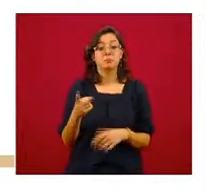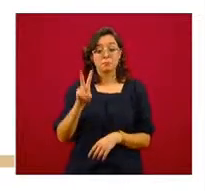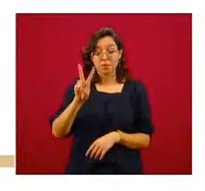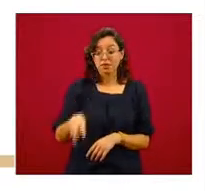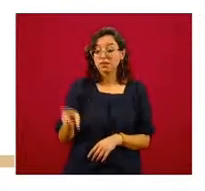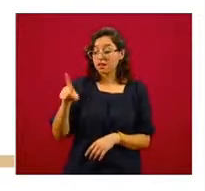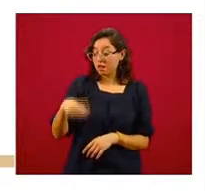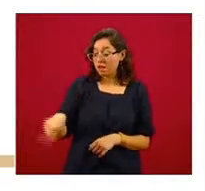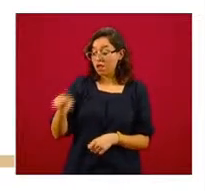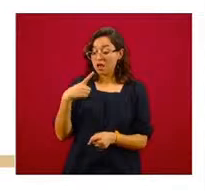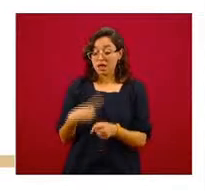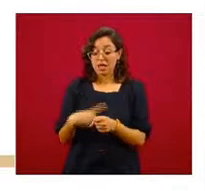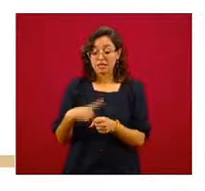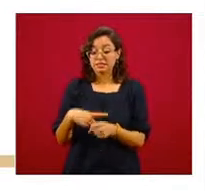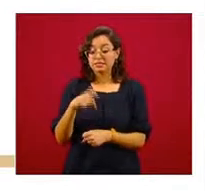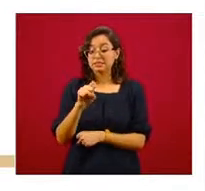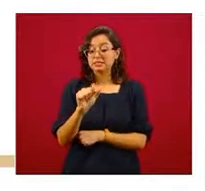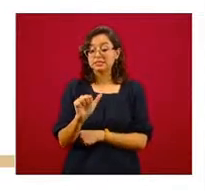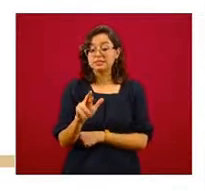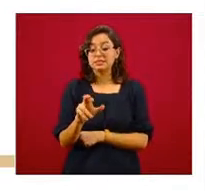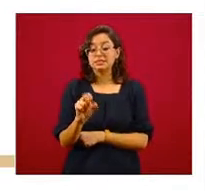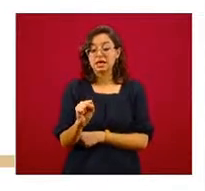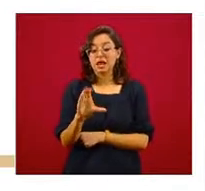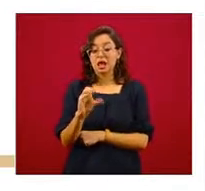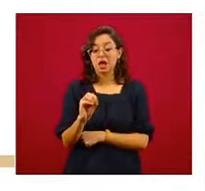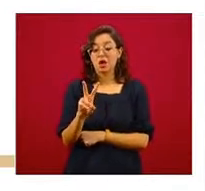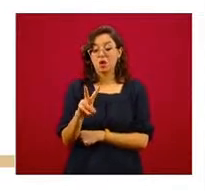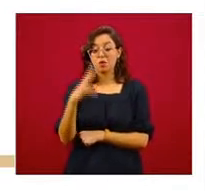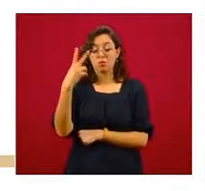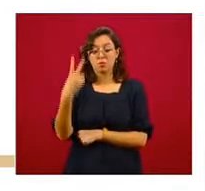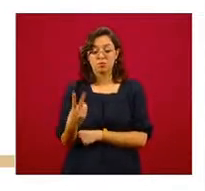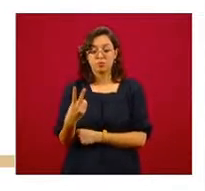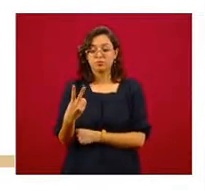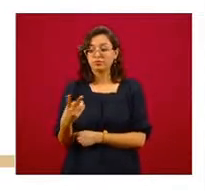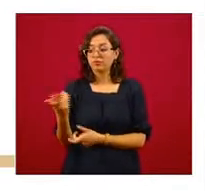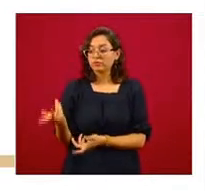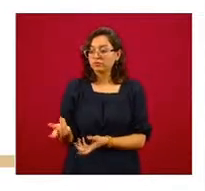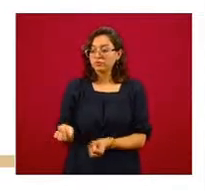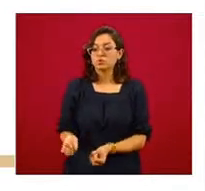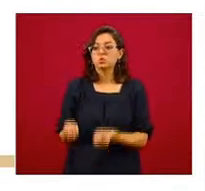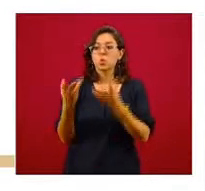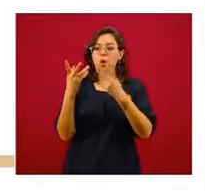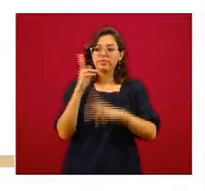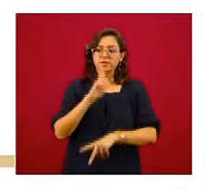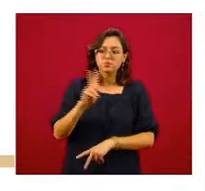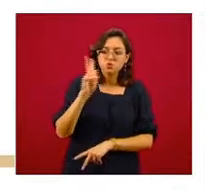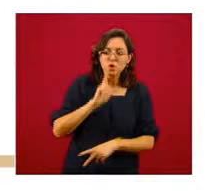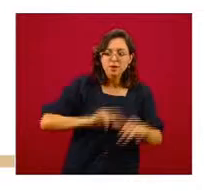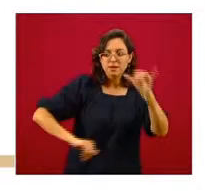means that patients that are actually test positive with